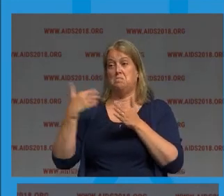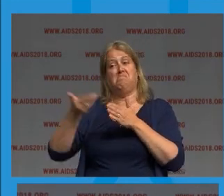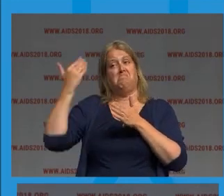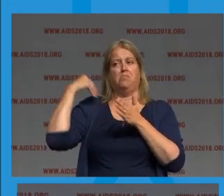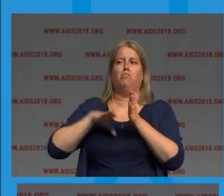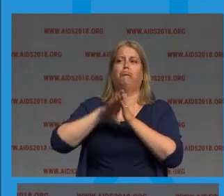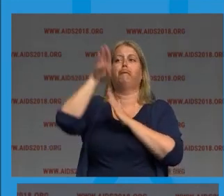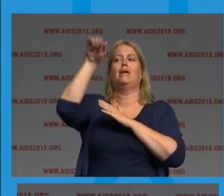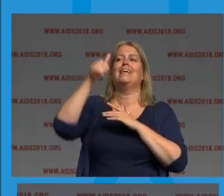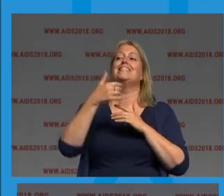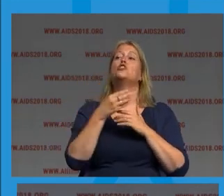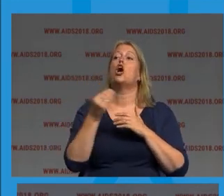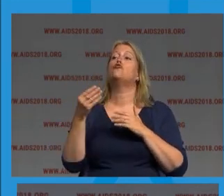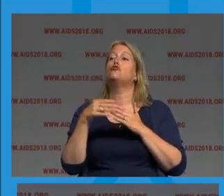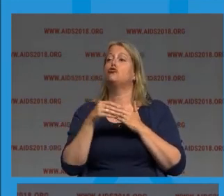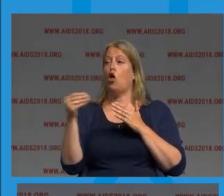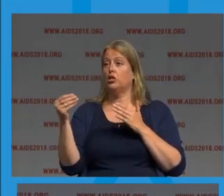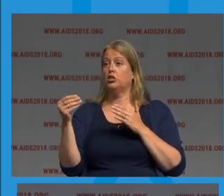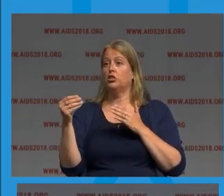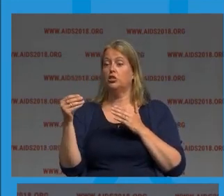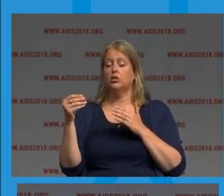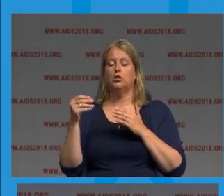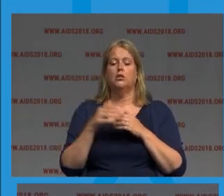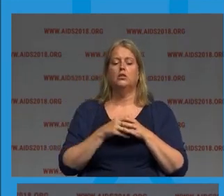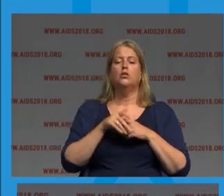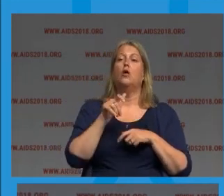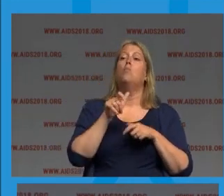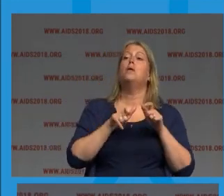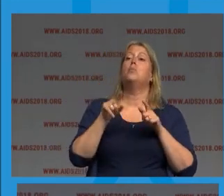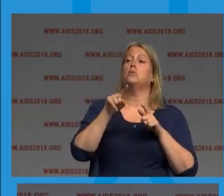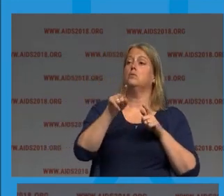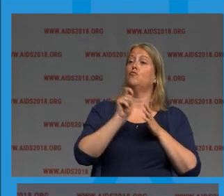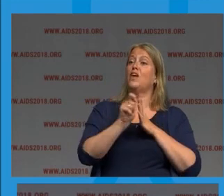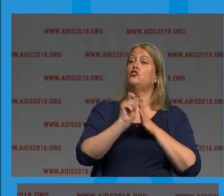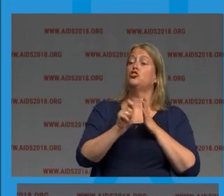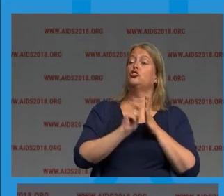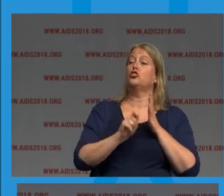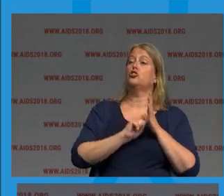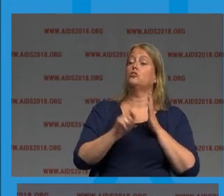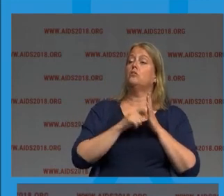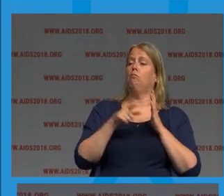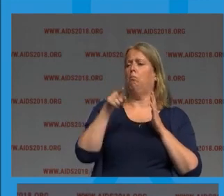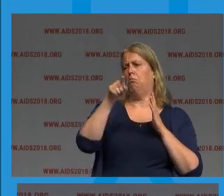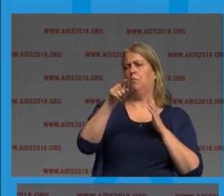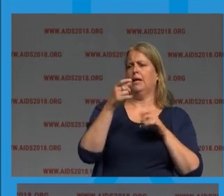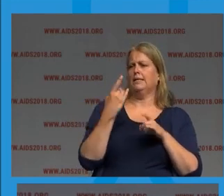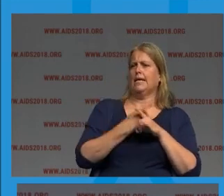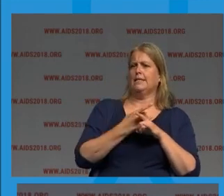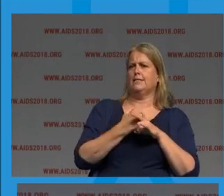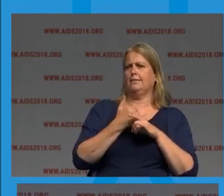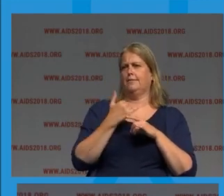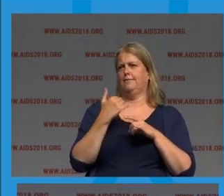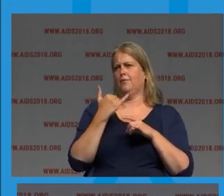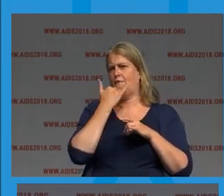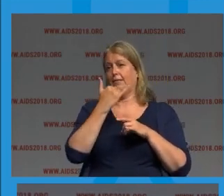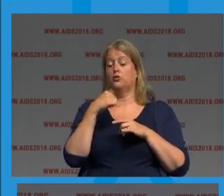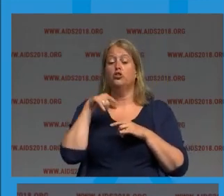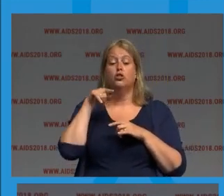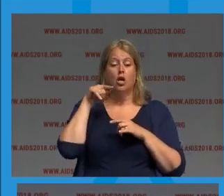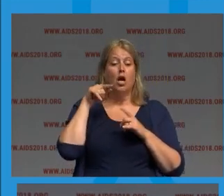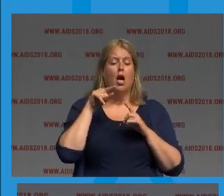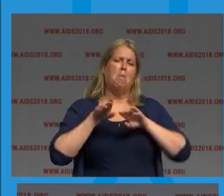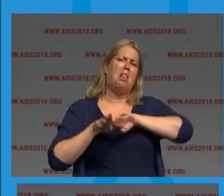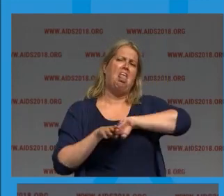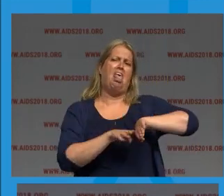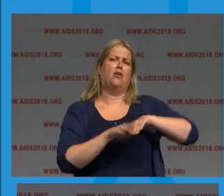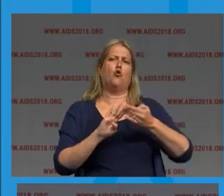up to $600 as the way to keep people who are registered sex offenders out of the community. And I have to tell you, when you